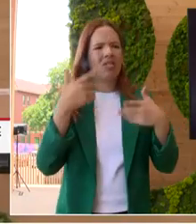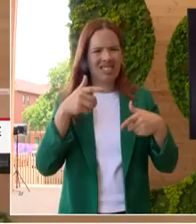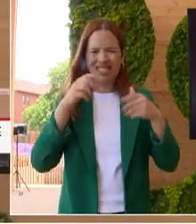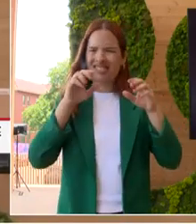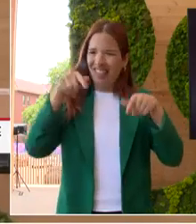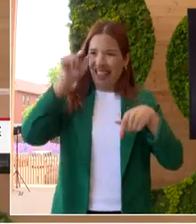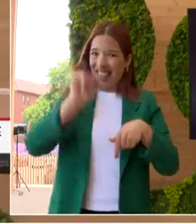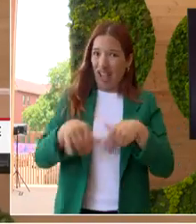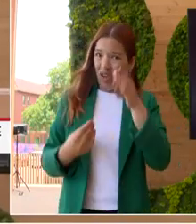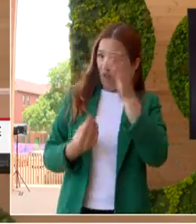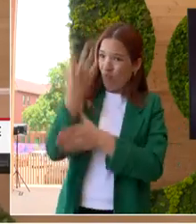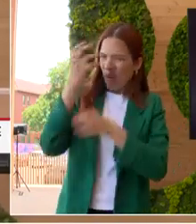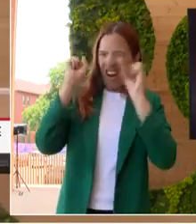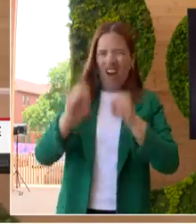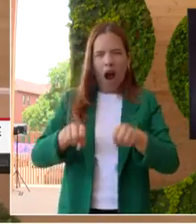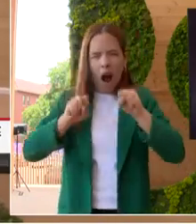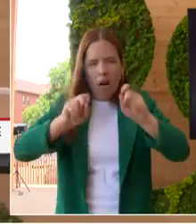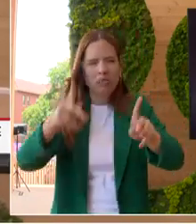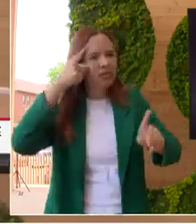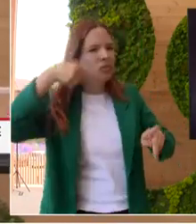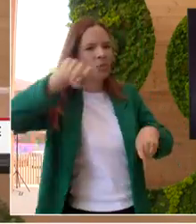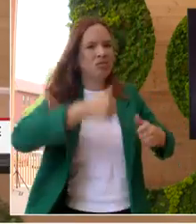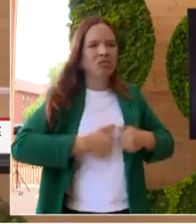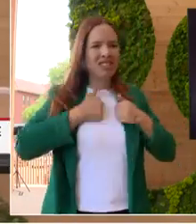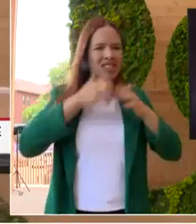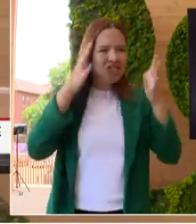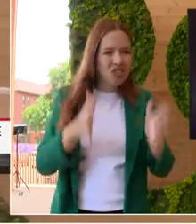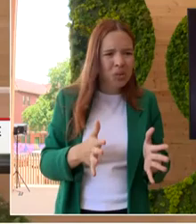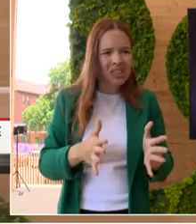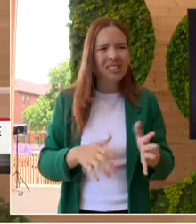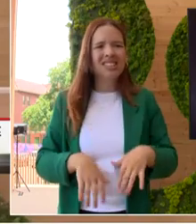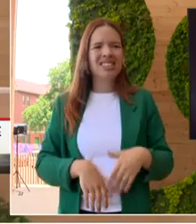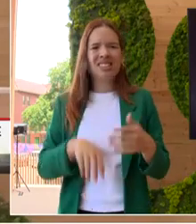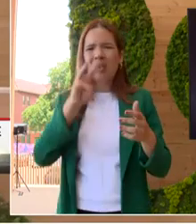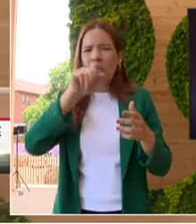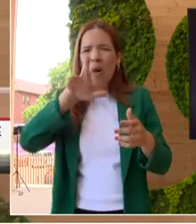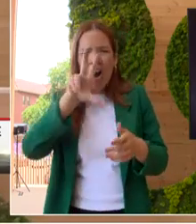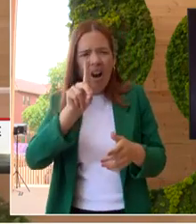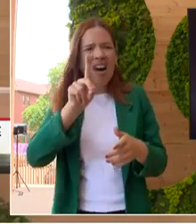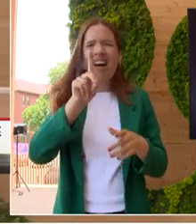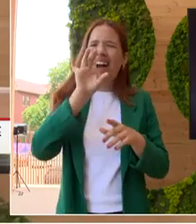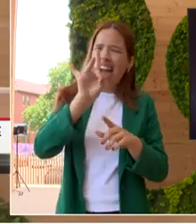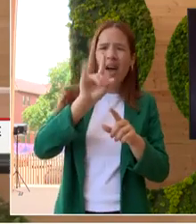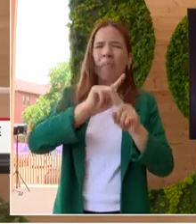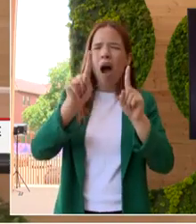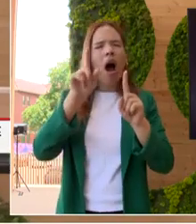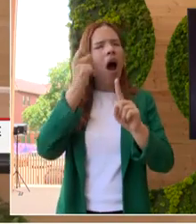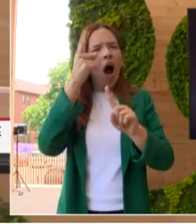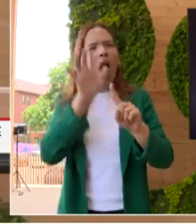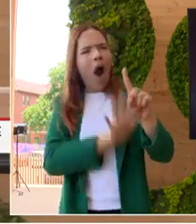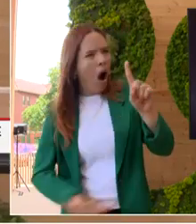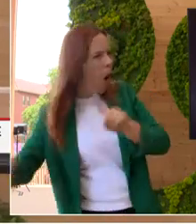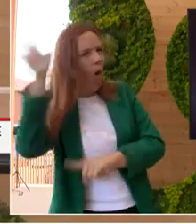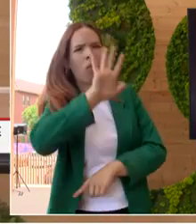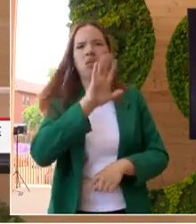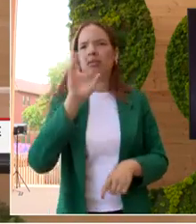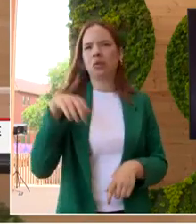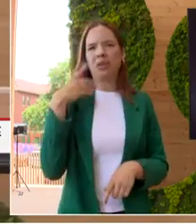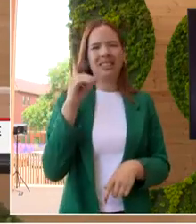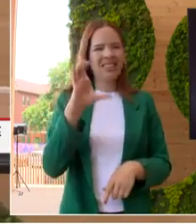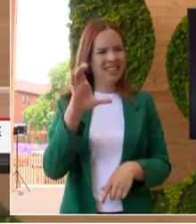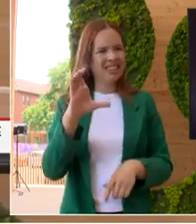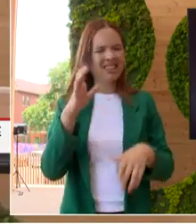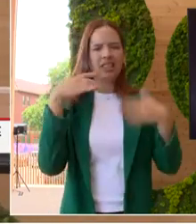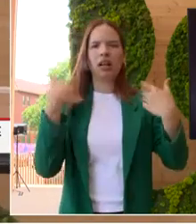Congress Heights, Ward 8, and the entire city. The incredible team from the District of Columbia government, in particular DemPed staff